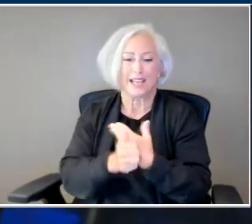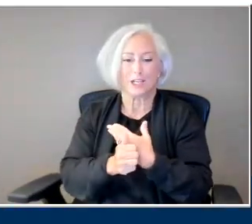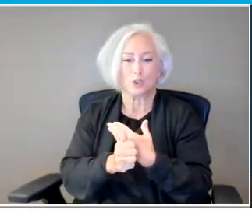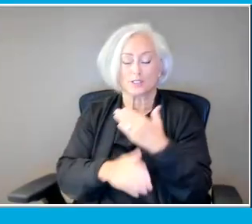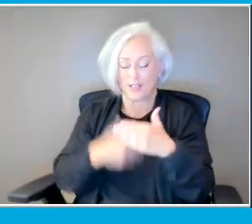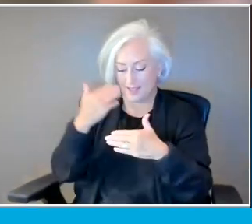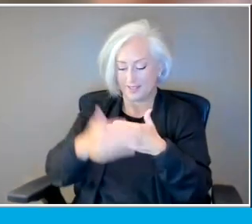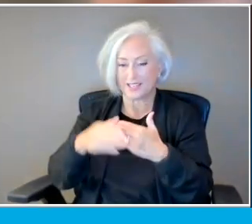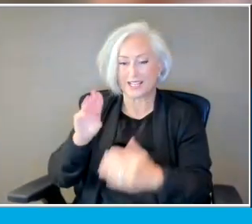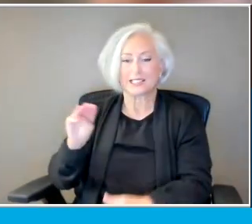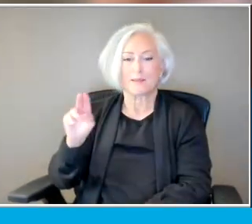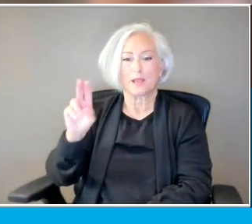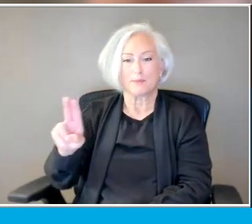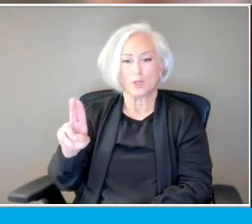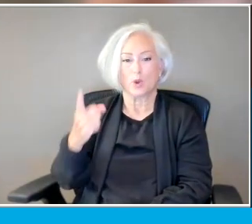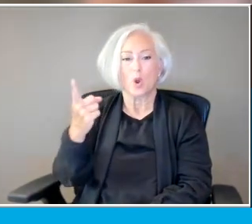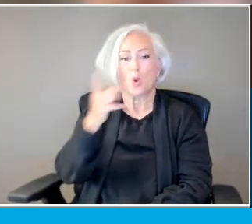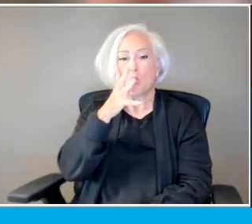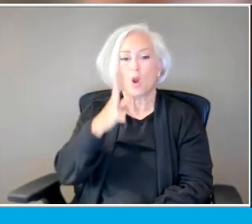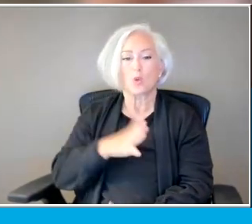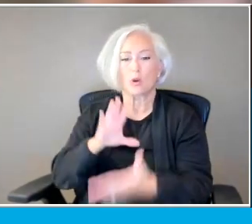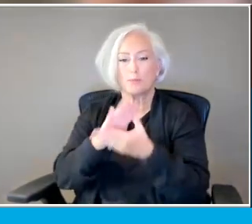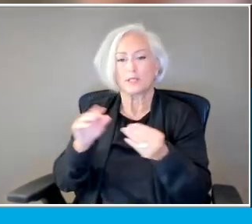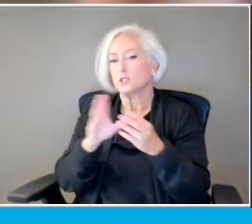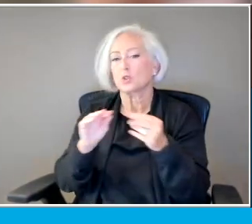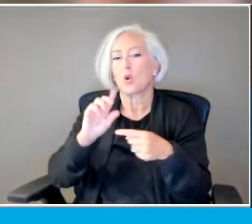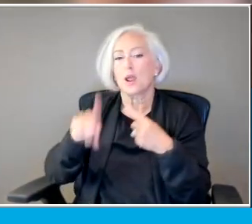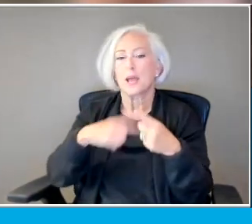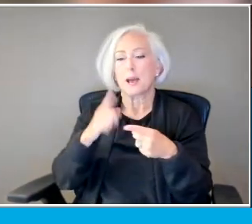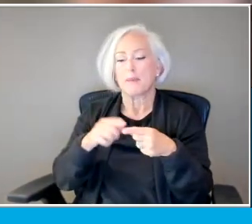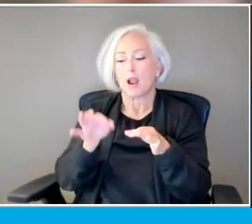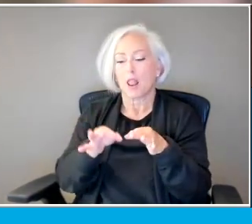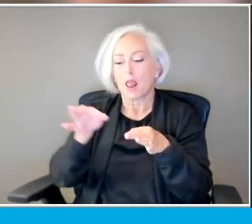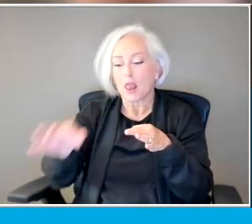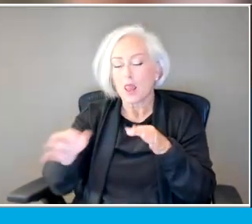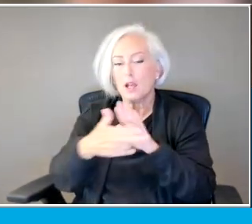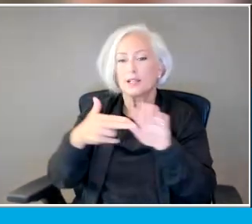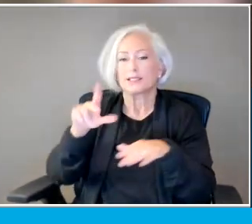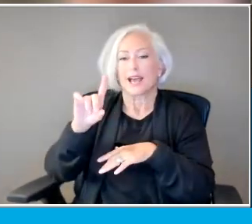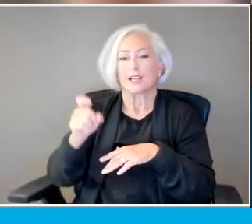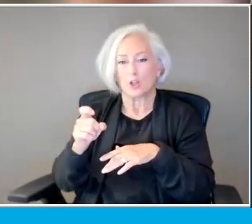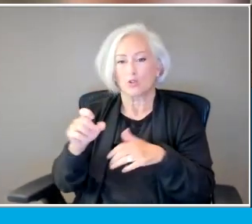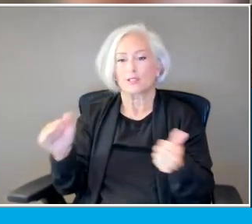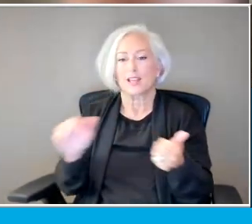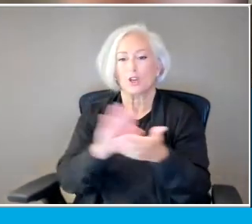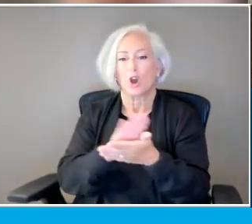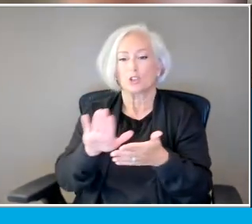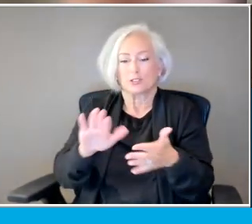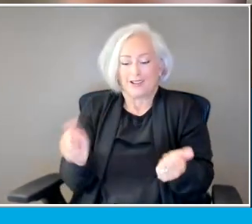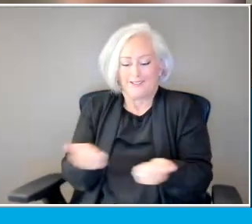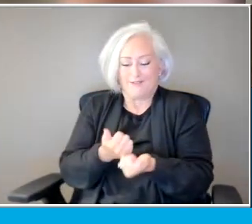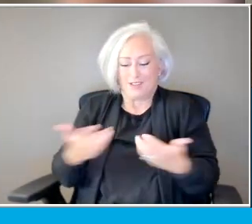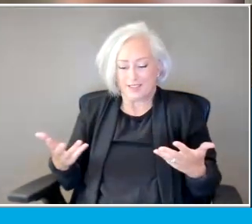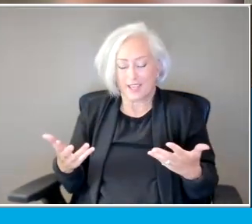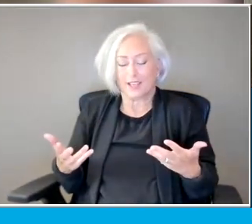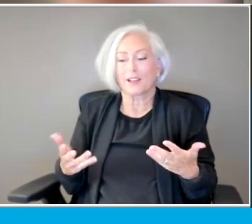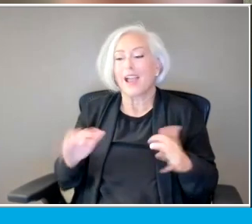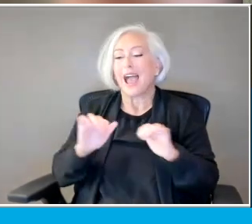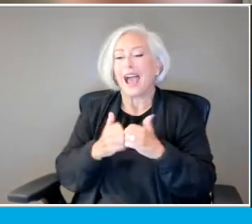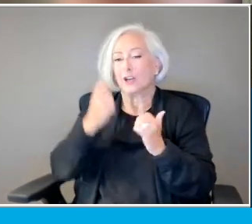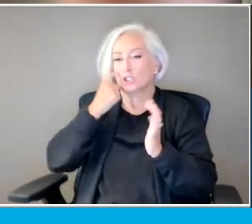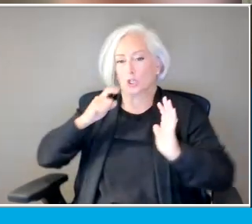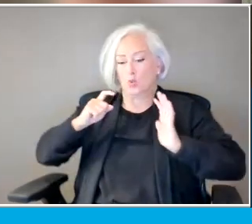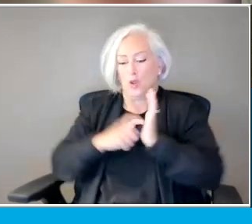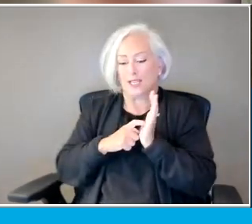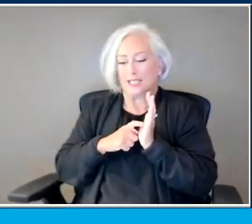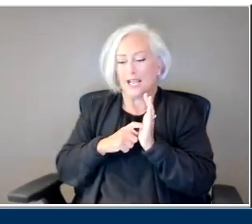Medical Update. One woman's story of a delayed diagnosis that nearly cost her everything. Find out how she recognized the subtle signs when